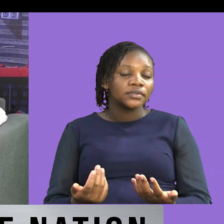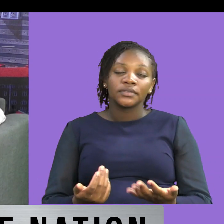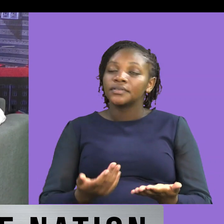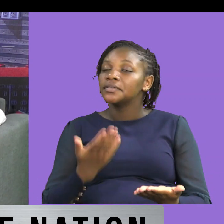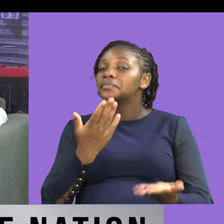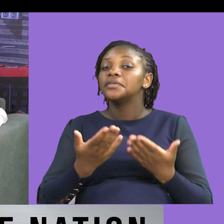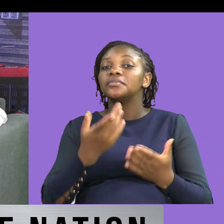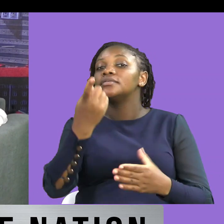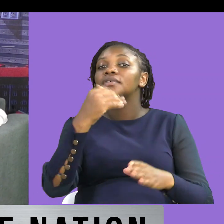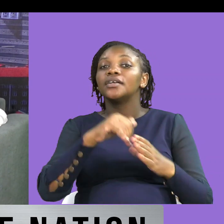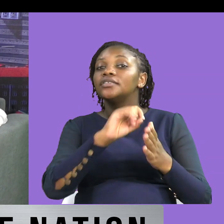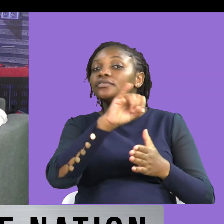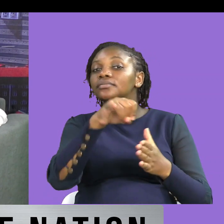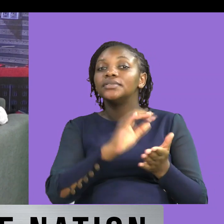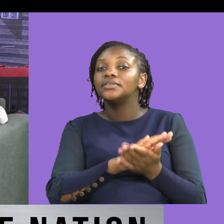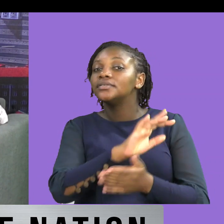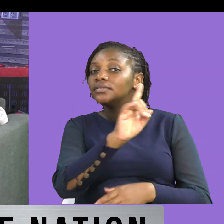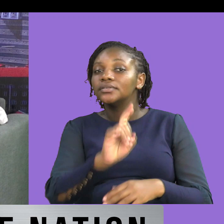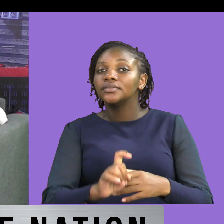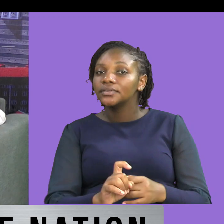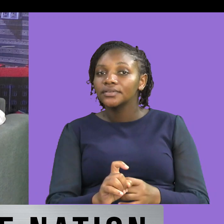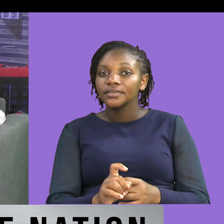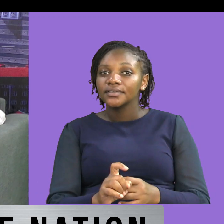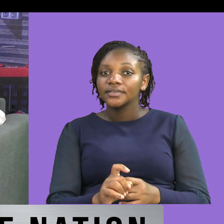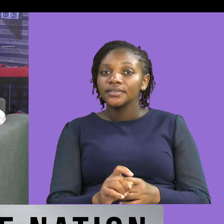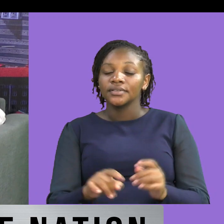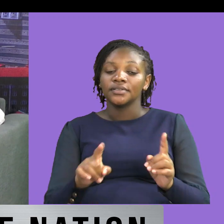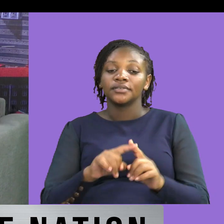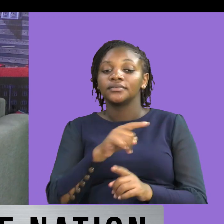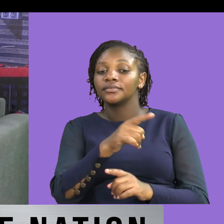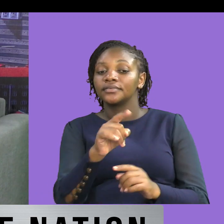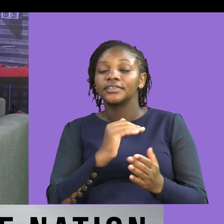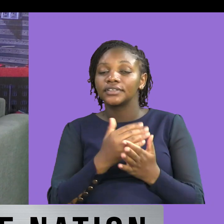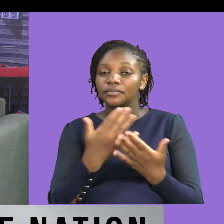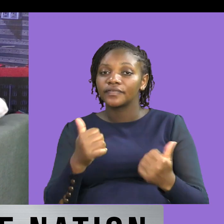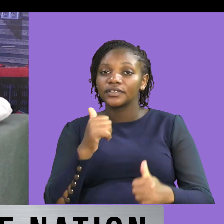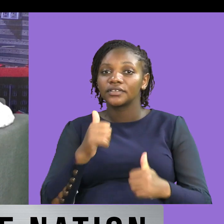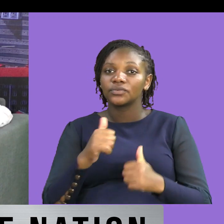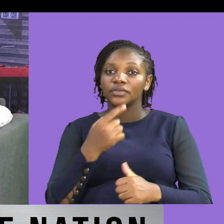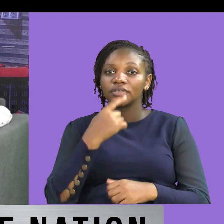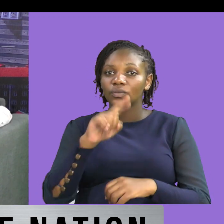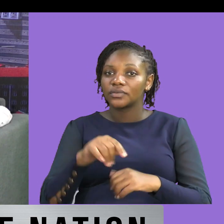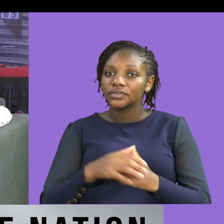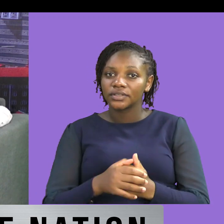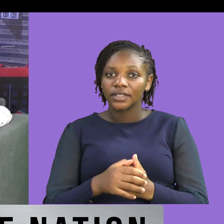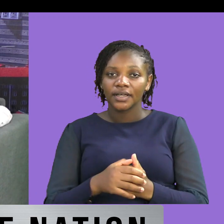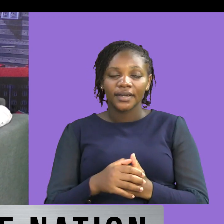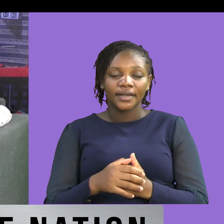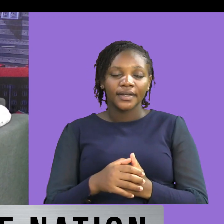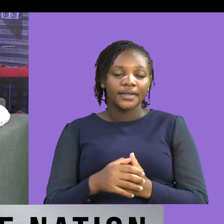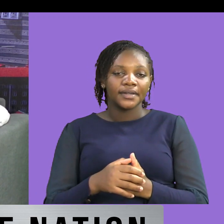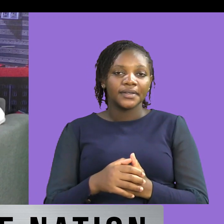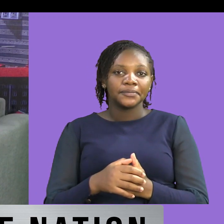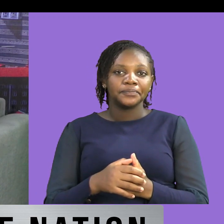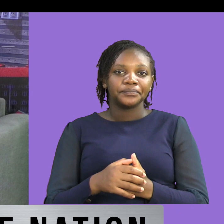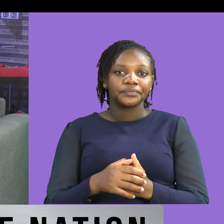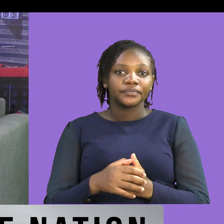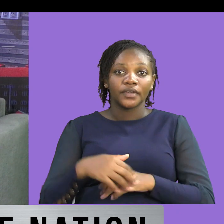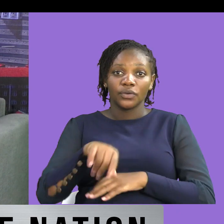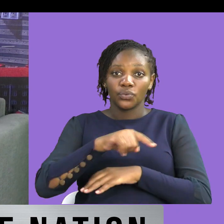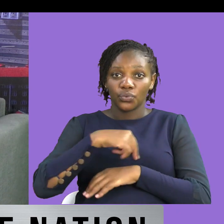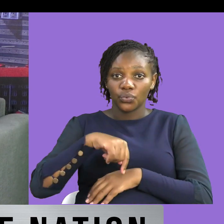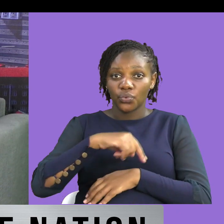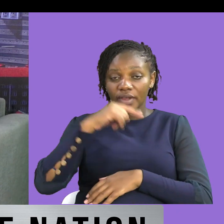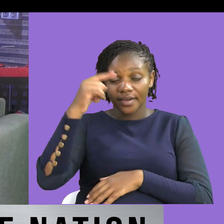Jubilee, he will tell us. Right. And those are some of the things we are saying, that it has reached a point, Jonah, Right. that we are